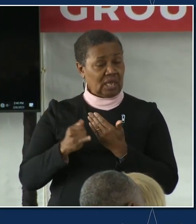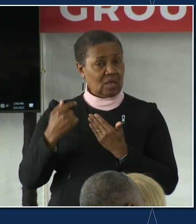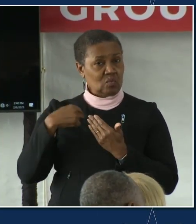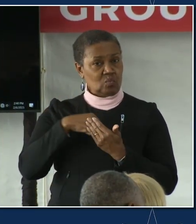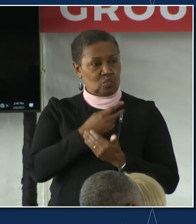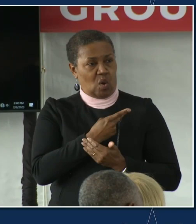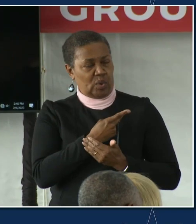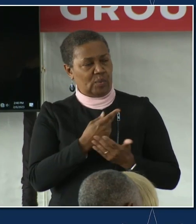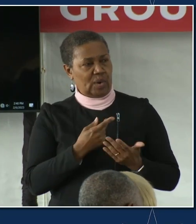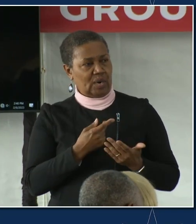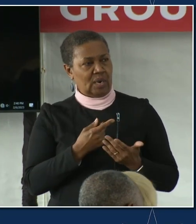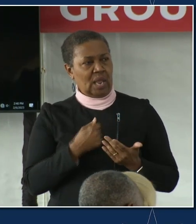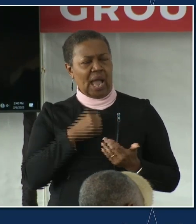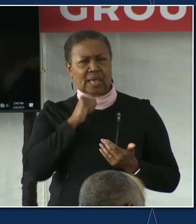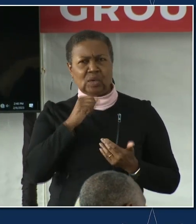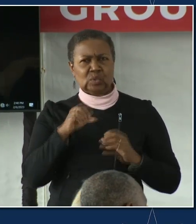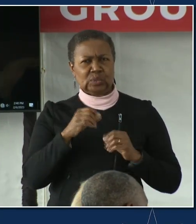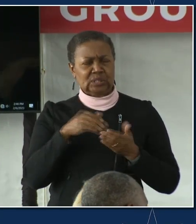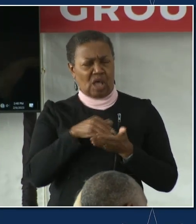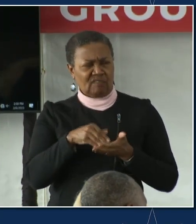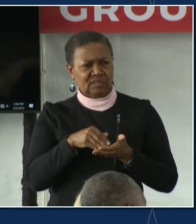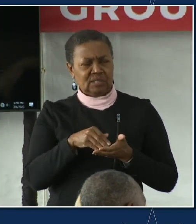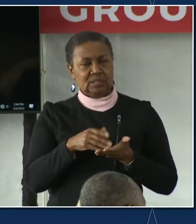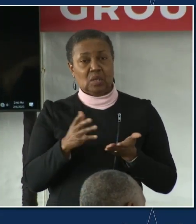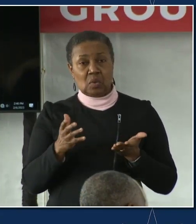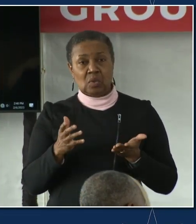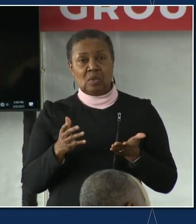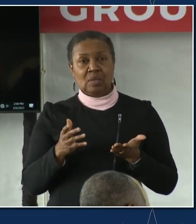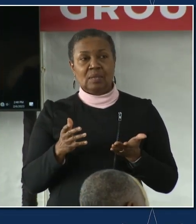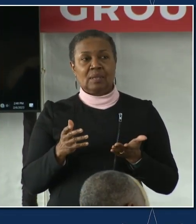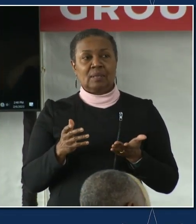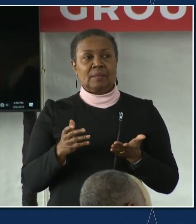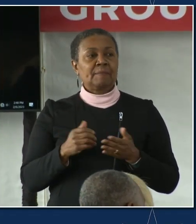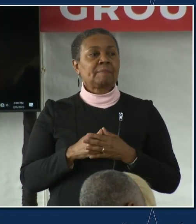be, and I don't do this all the time, so just be vague,